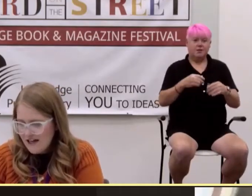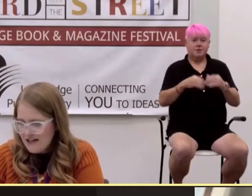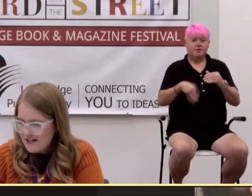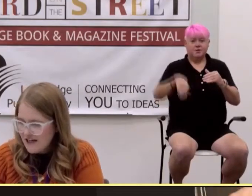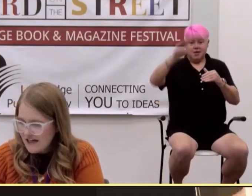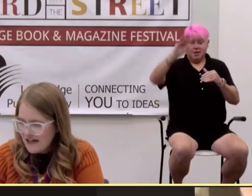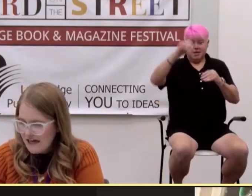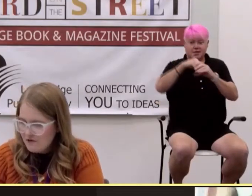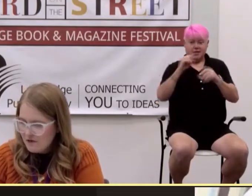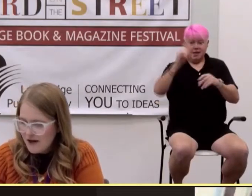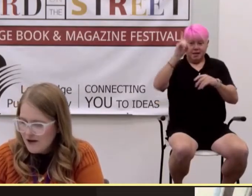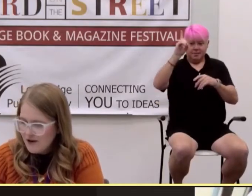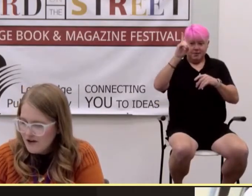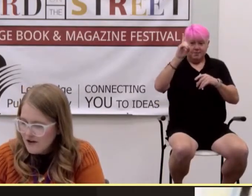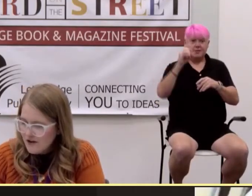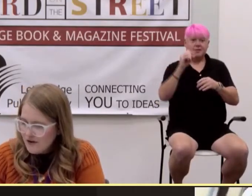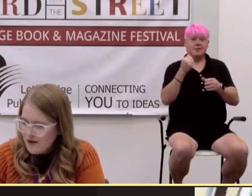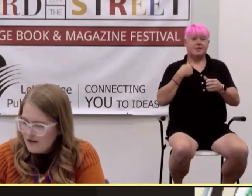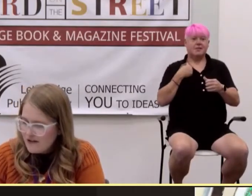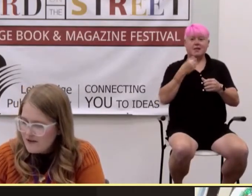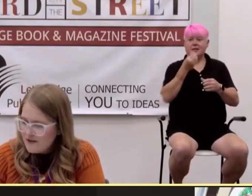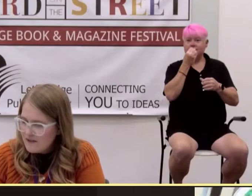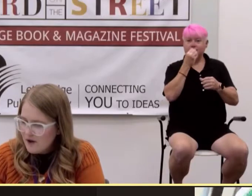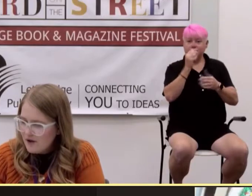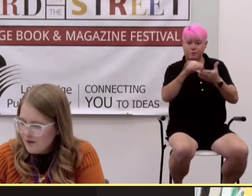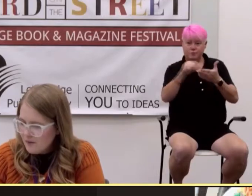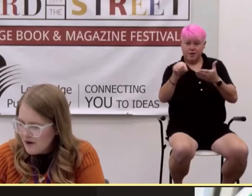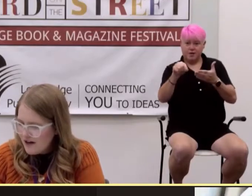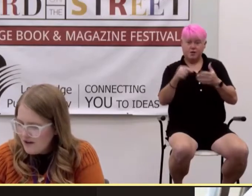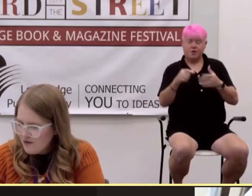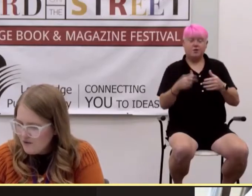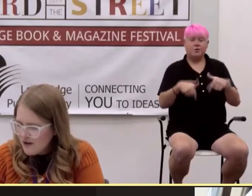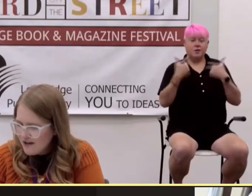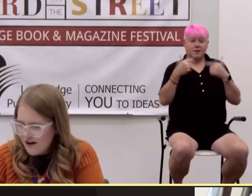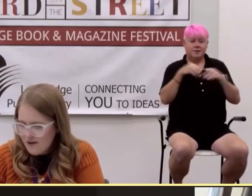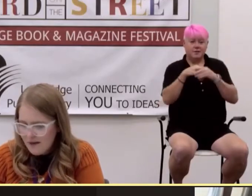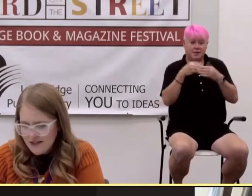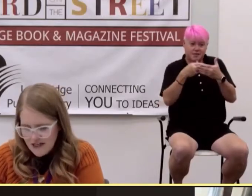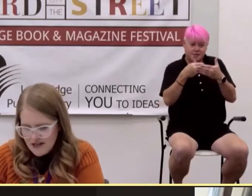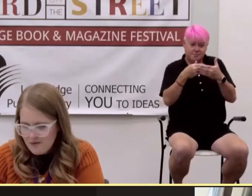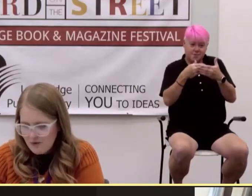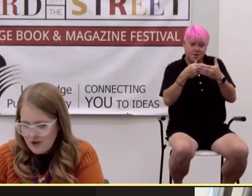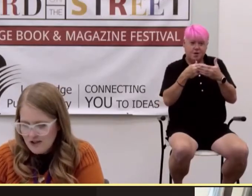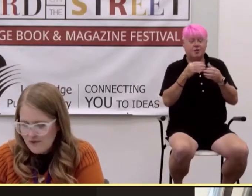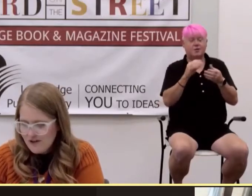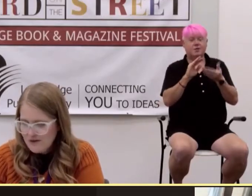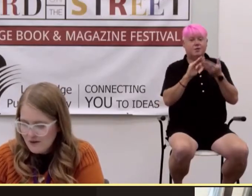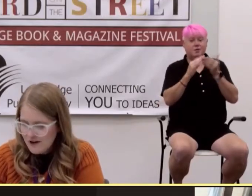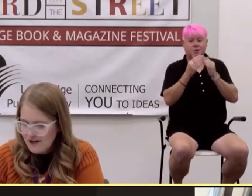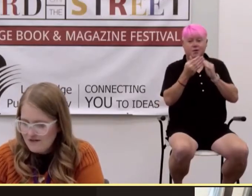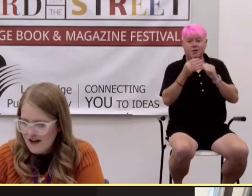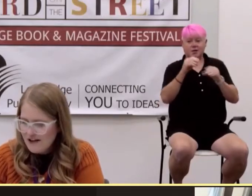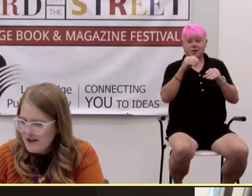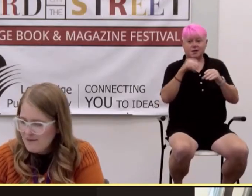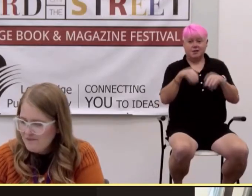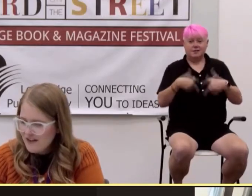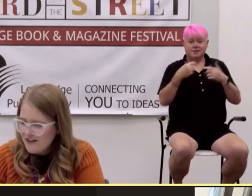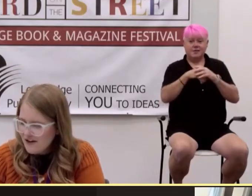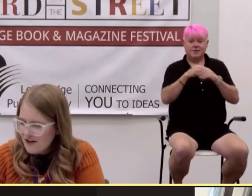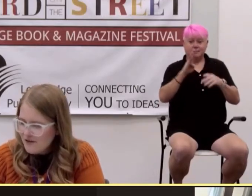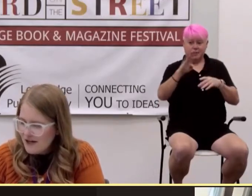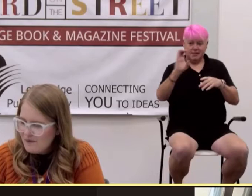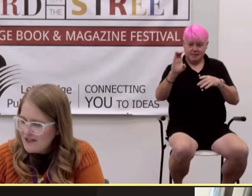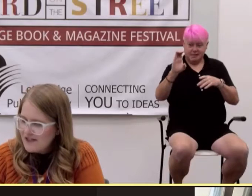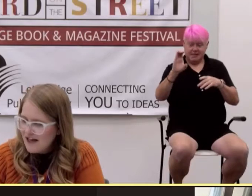and is a Canadian food writer who now lives in the small community of Naramata in British Columbia's Okanagan Valley.